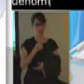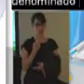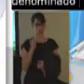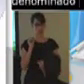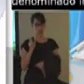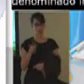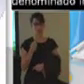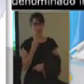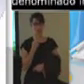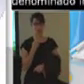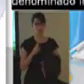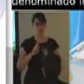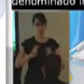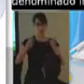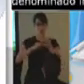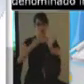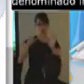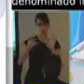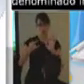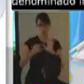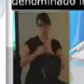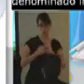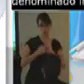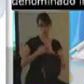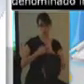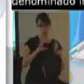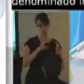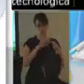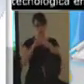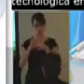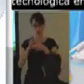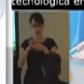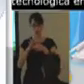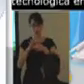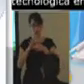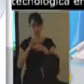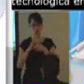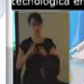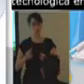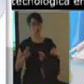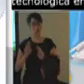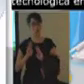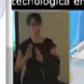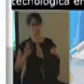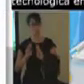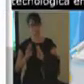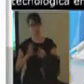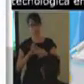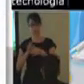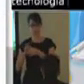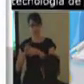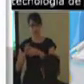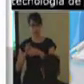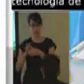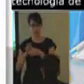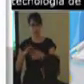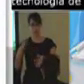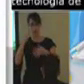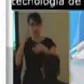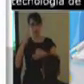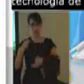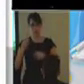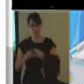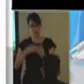of pedagogical innovation, technological innovation, because it incorporates virtual reality technologies.